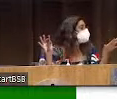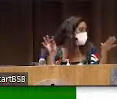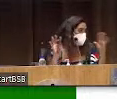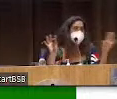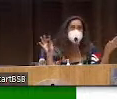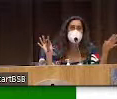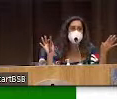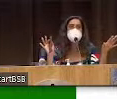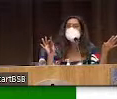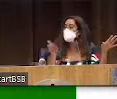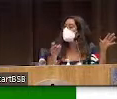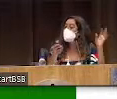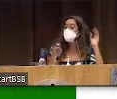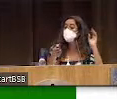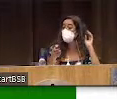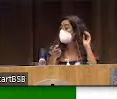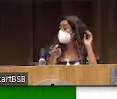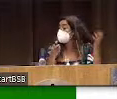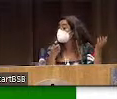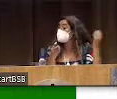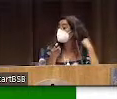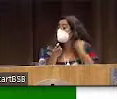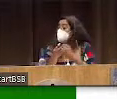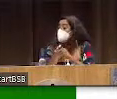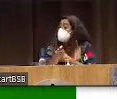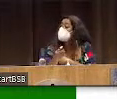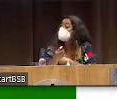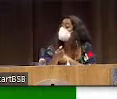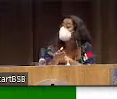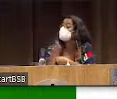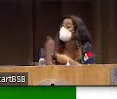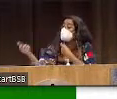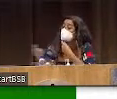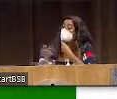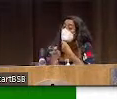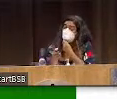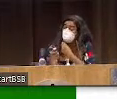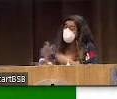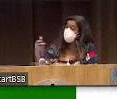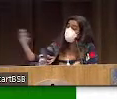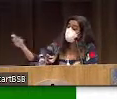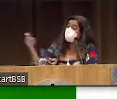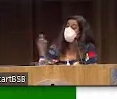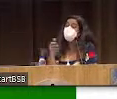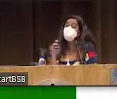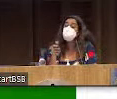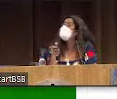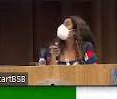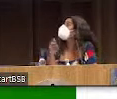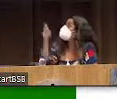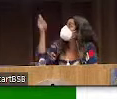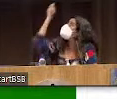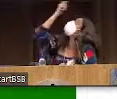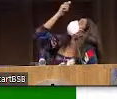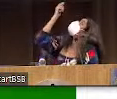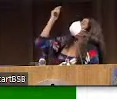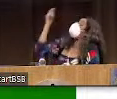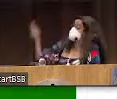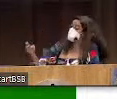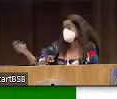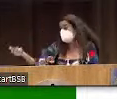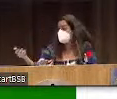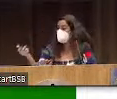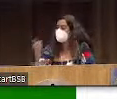any coughs and unsaturation from what happened in 2021, that what shows